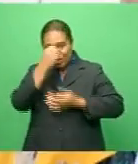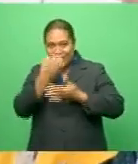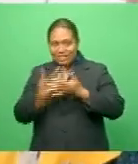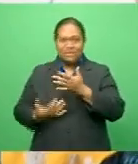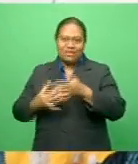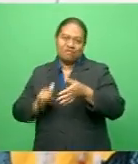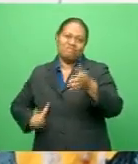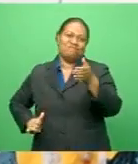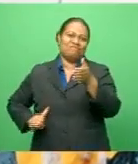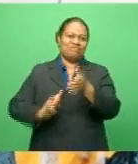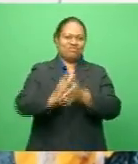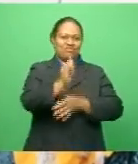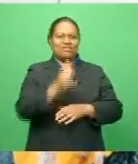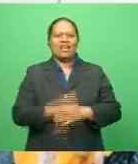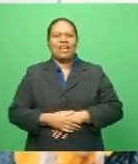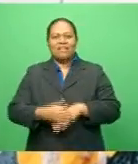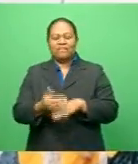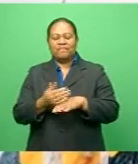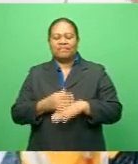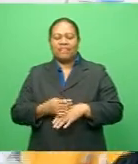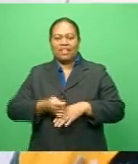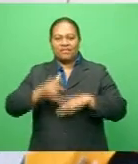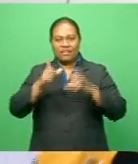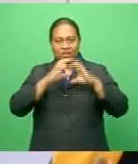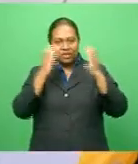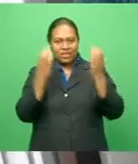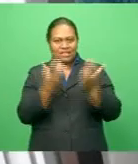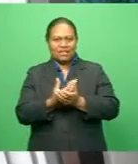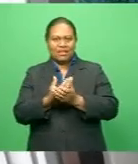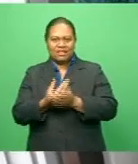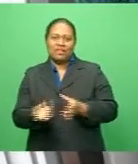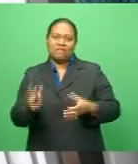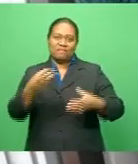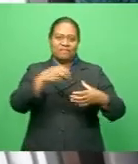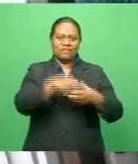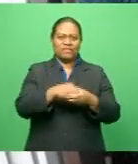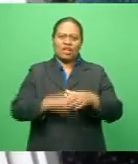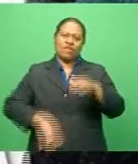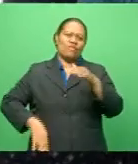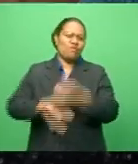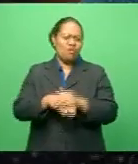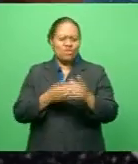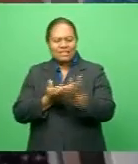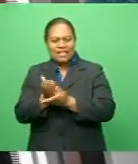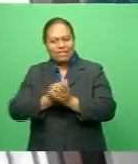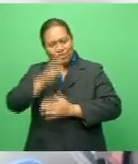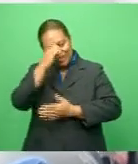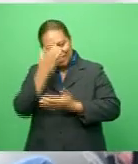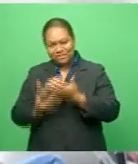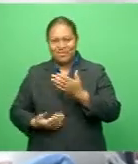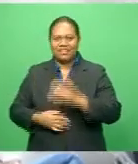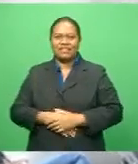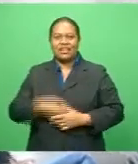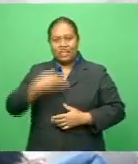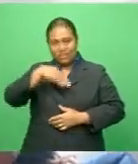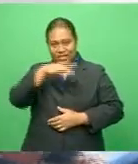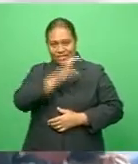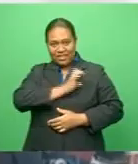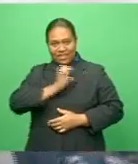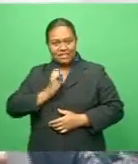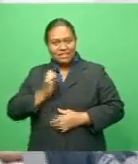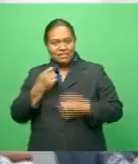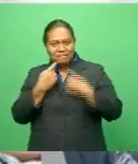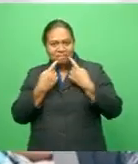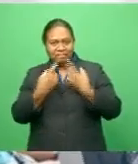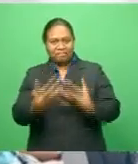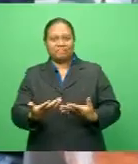skies a week out from Christmas. Guests on board will be treated to full on-board service experience. Chief Executive Andre Villion